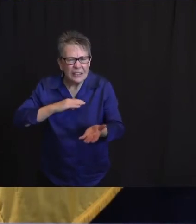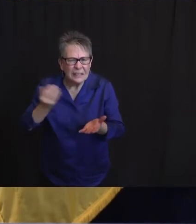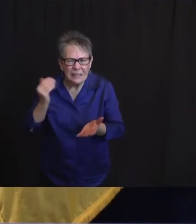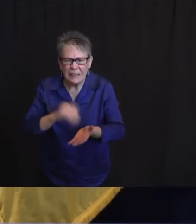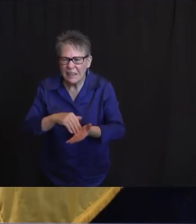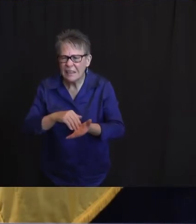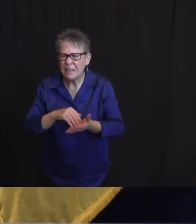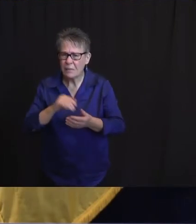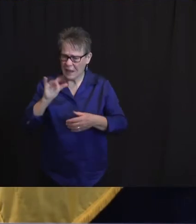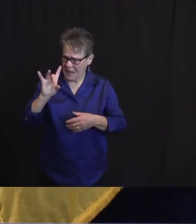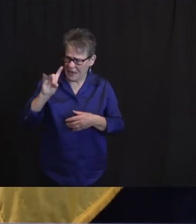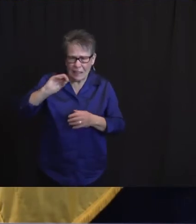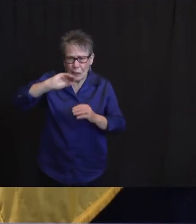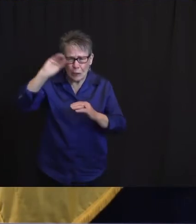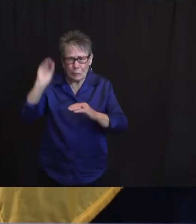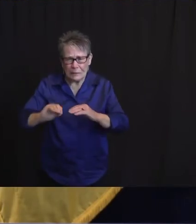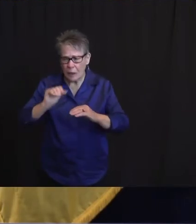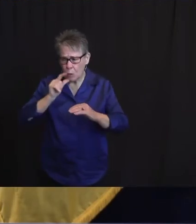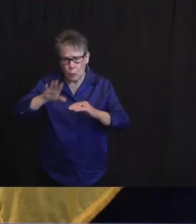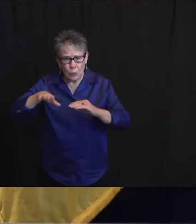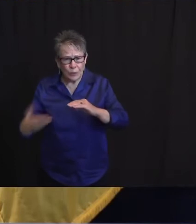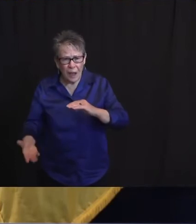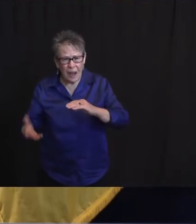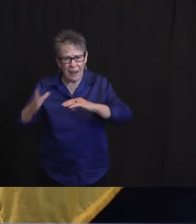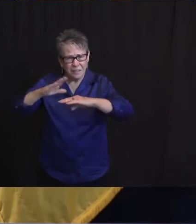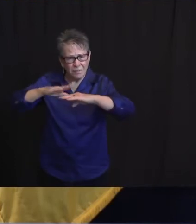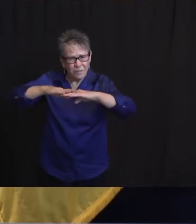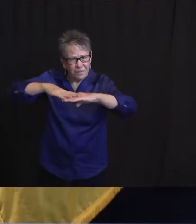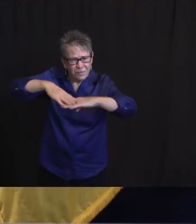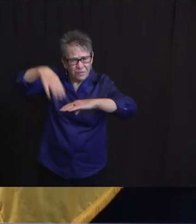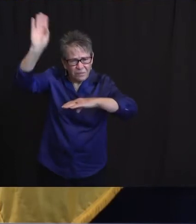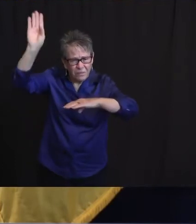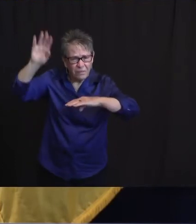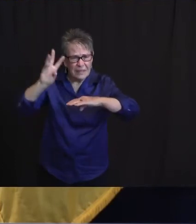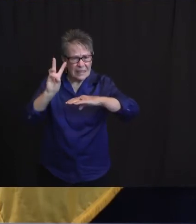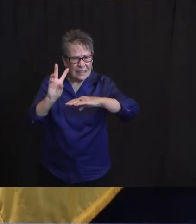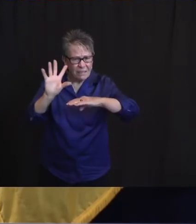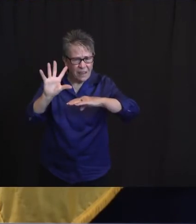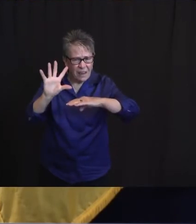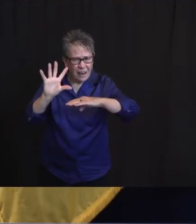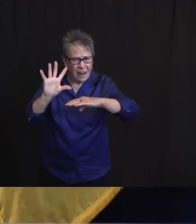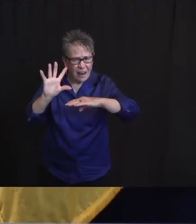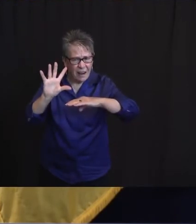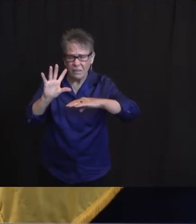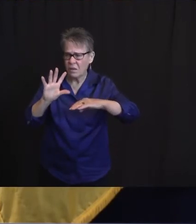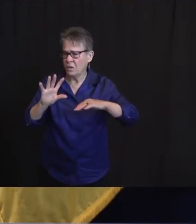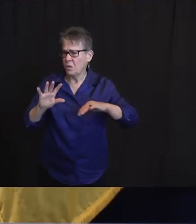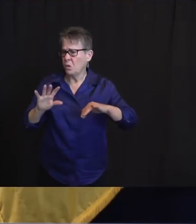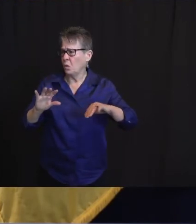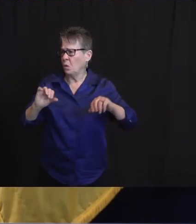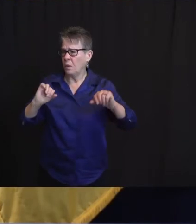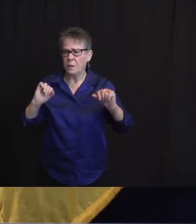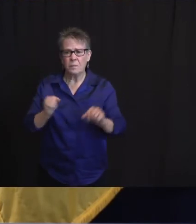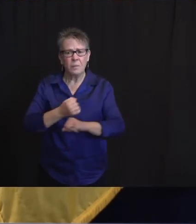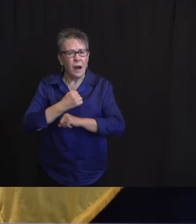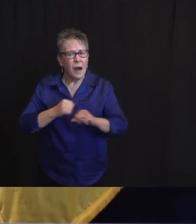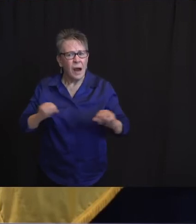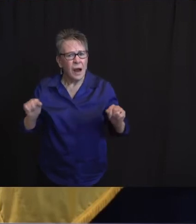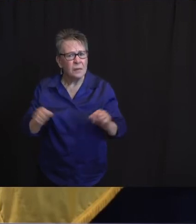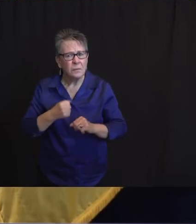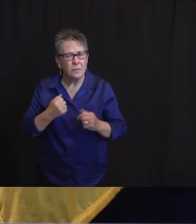are 65 or older. And at the other end of the spectrum, thank God, I'm knocking on every bit of wood I can, only 4 persons under the age